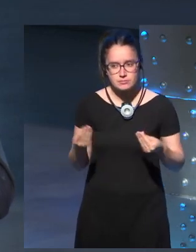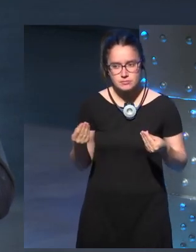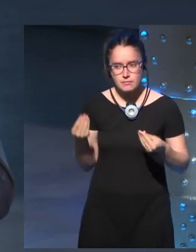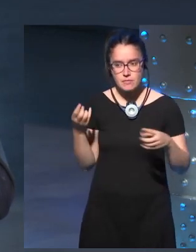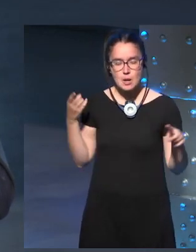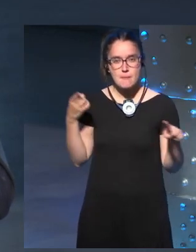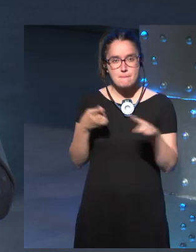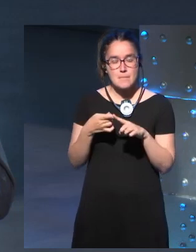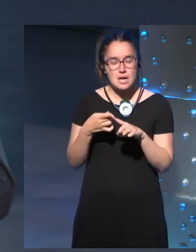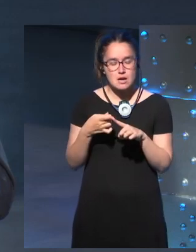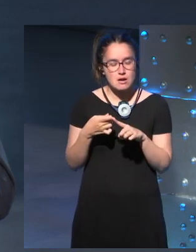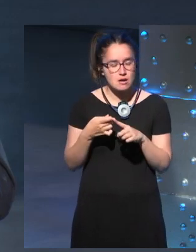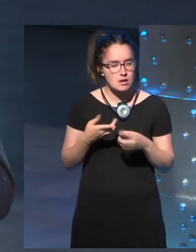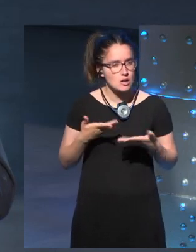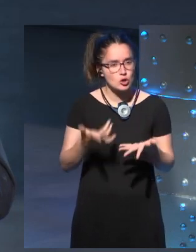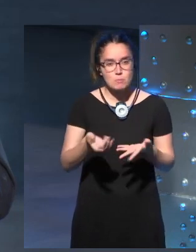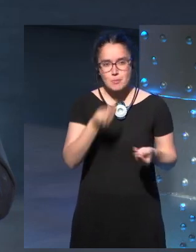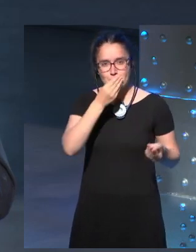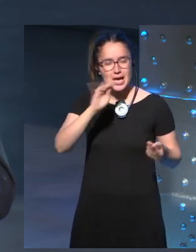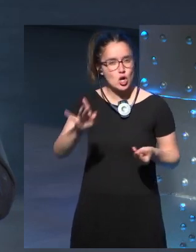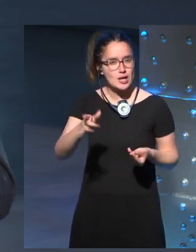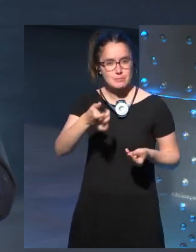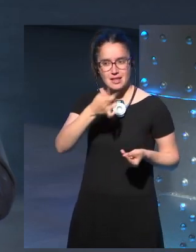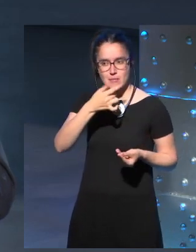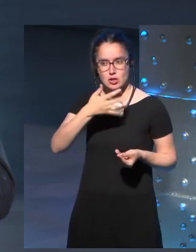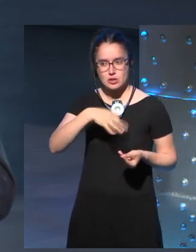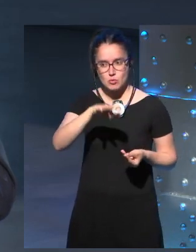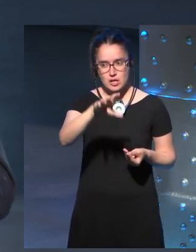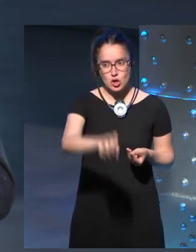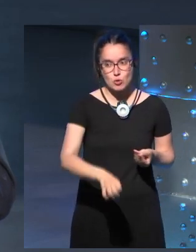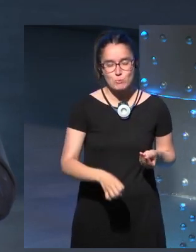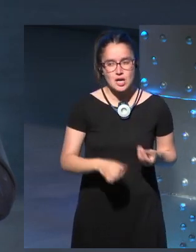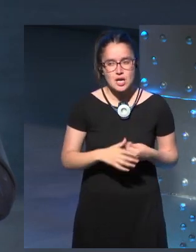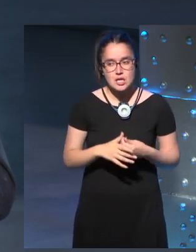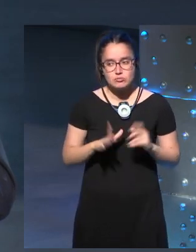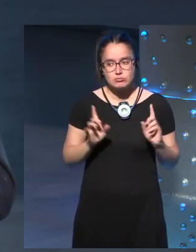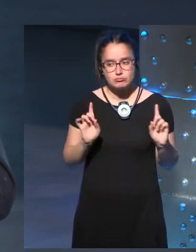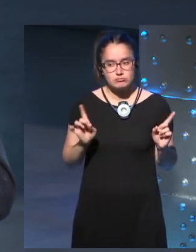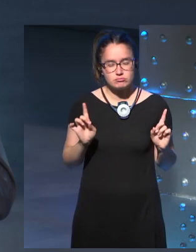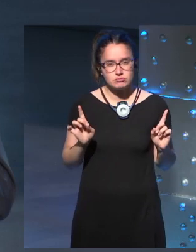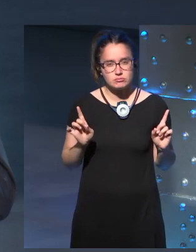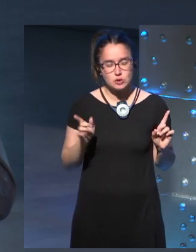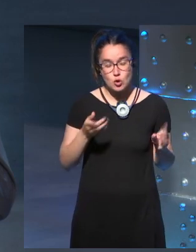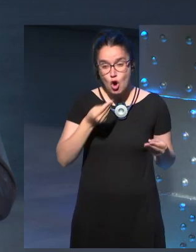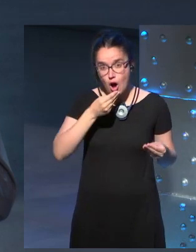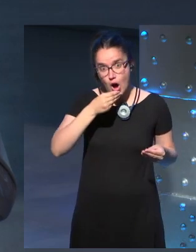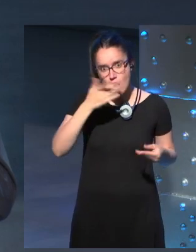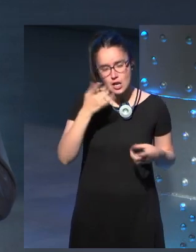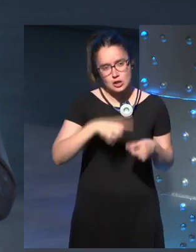possible drugs that money can buy, and then have to hope that things get better,